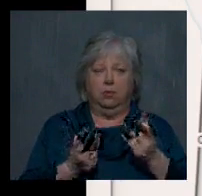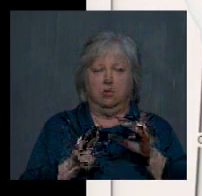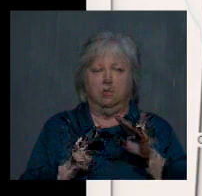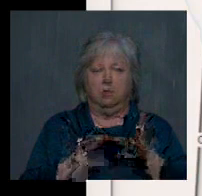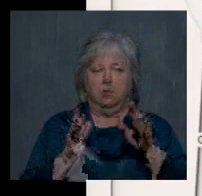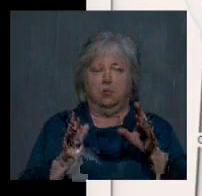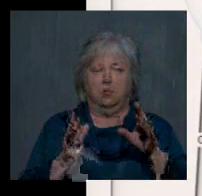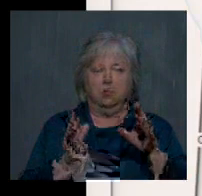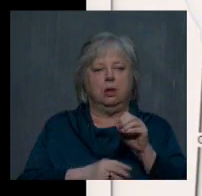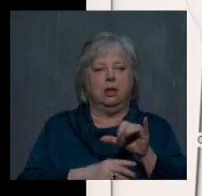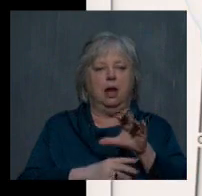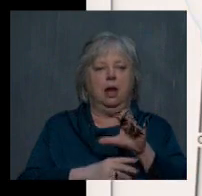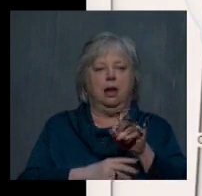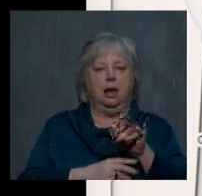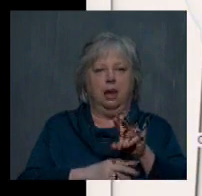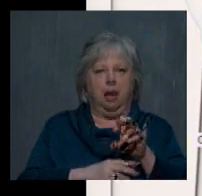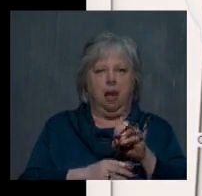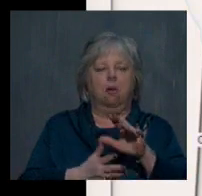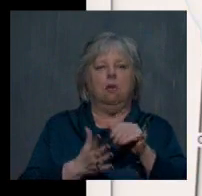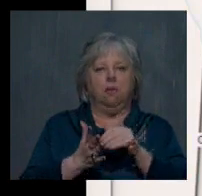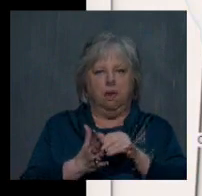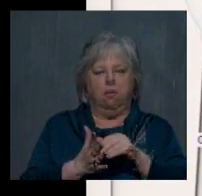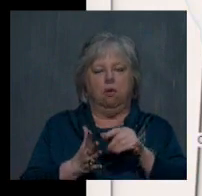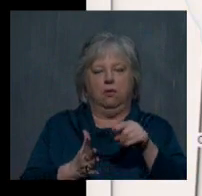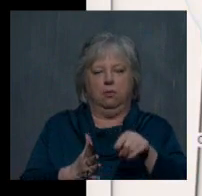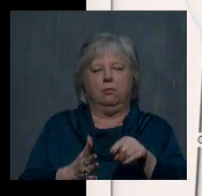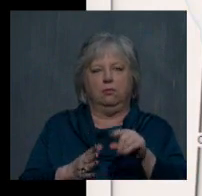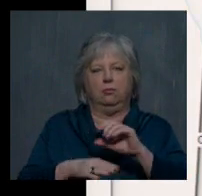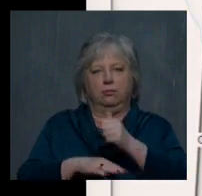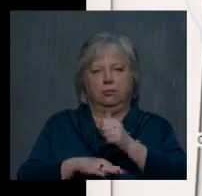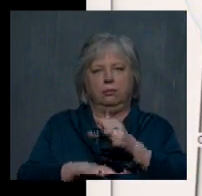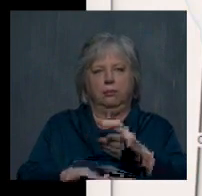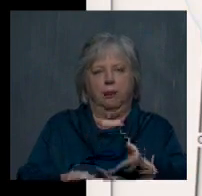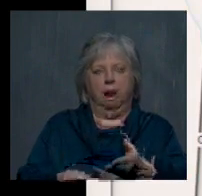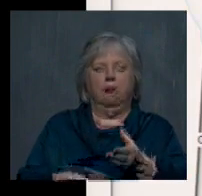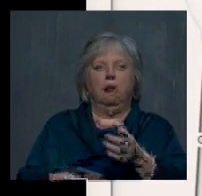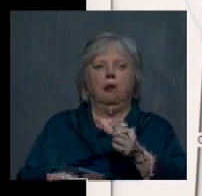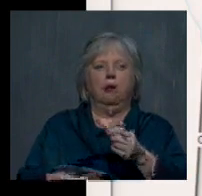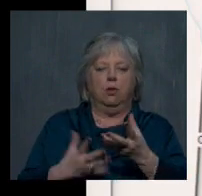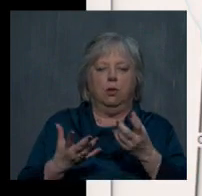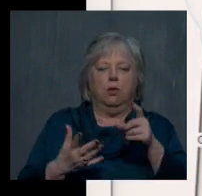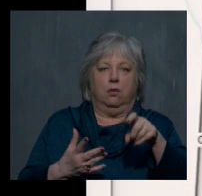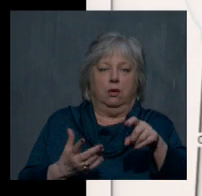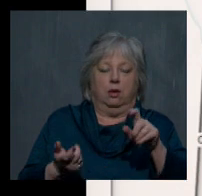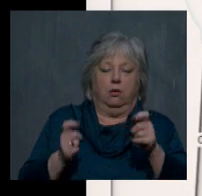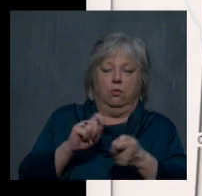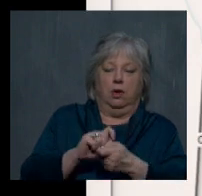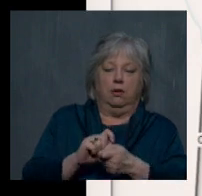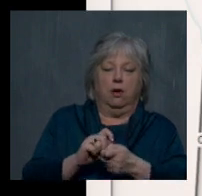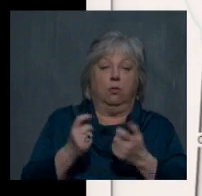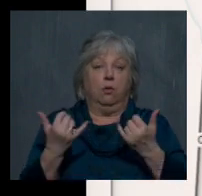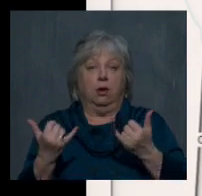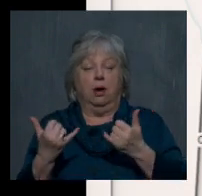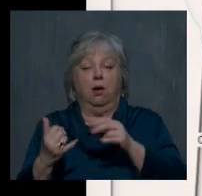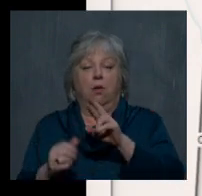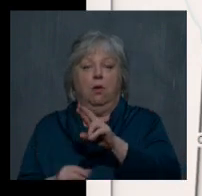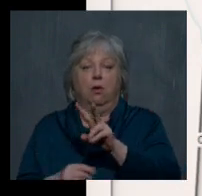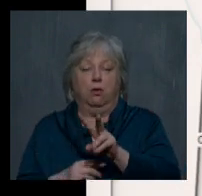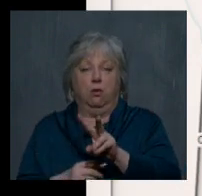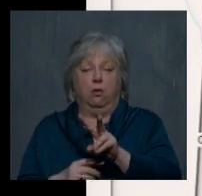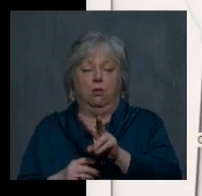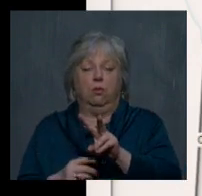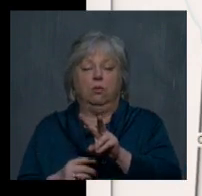their facility for this development. So looking to rezone it from